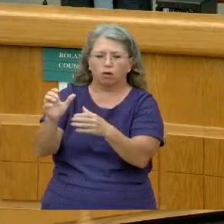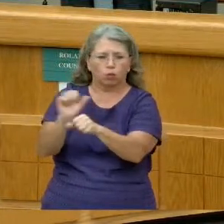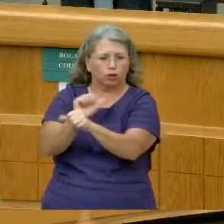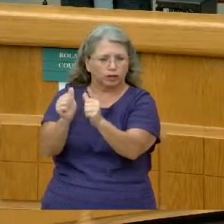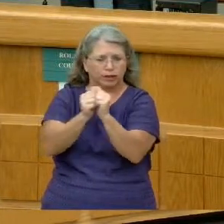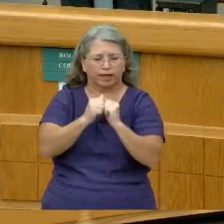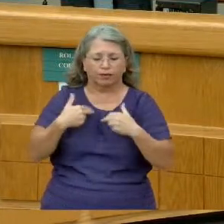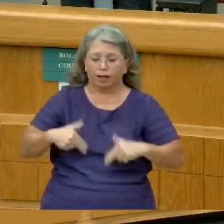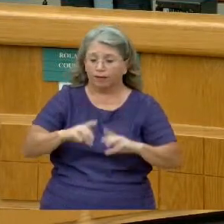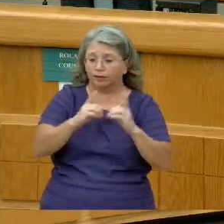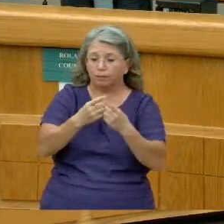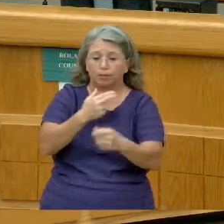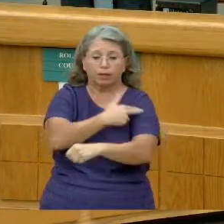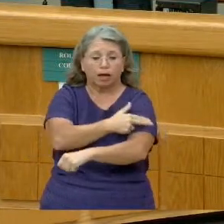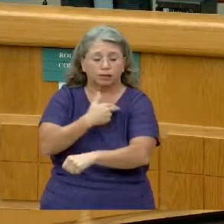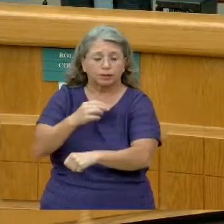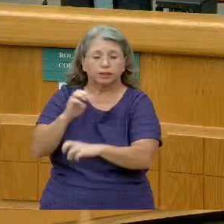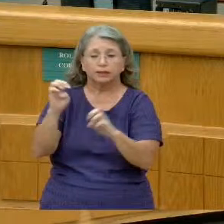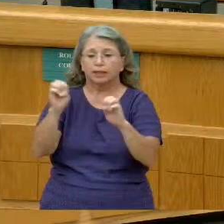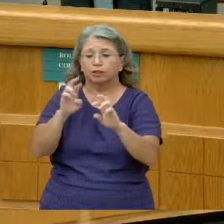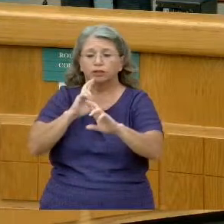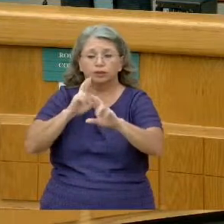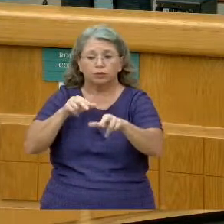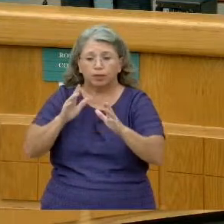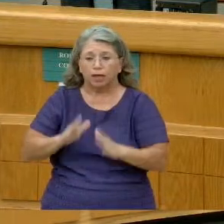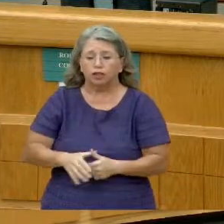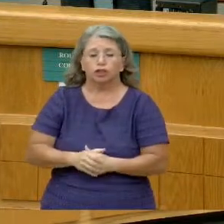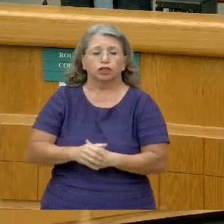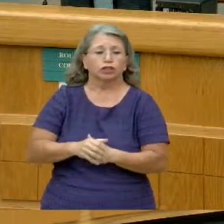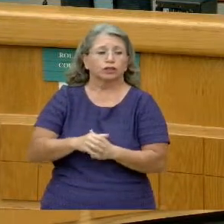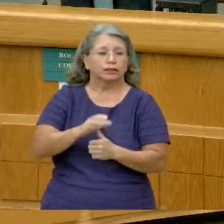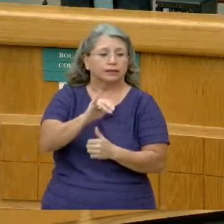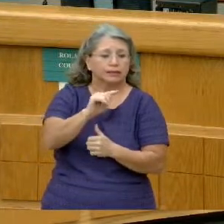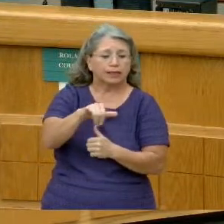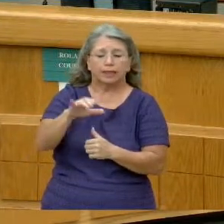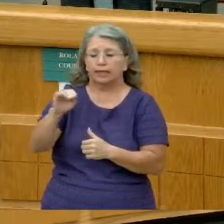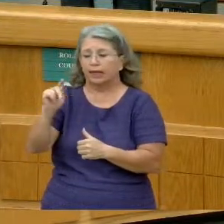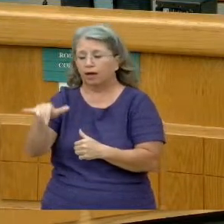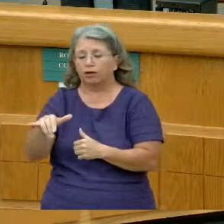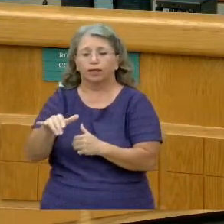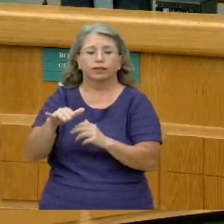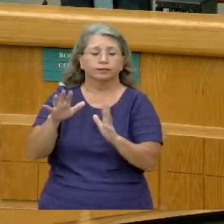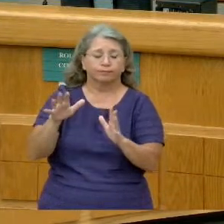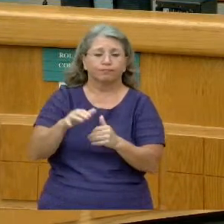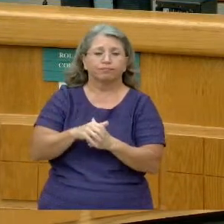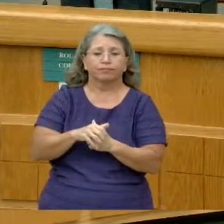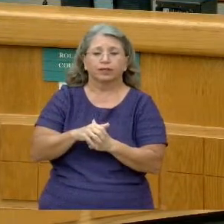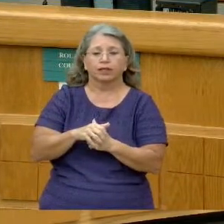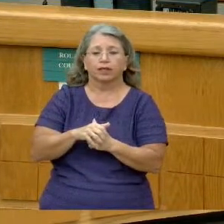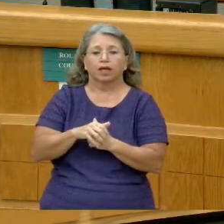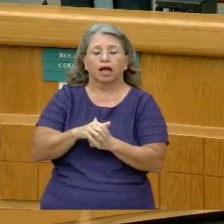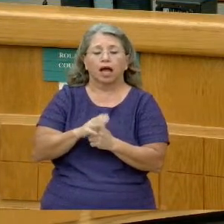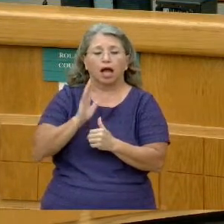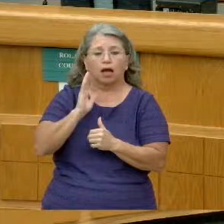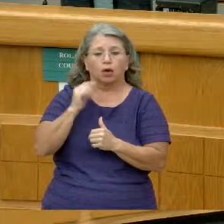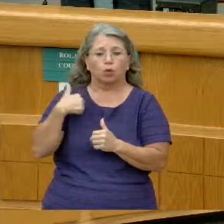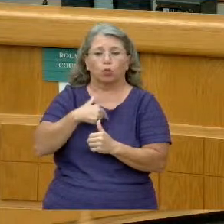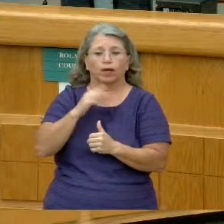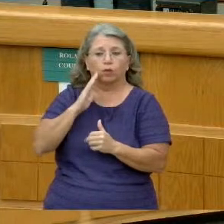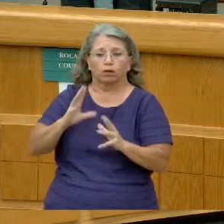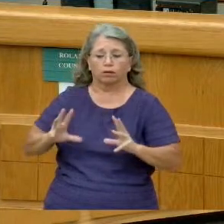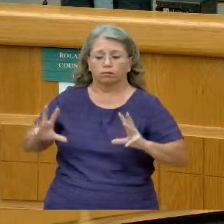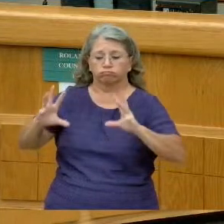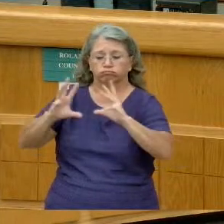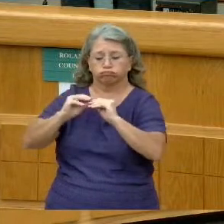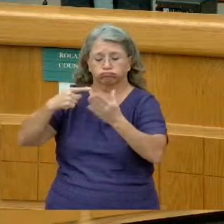hospitals, emergency responders. And I would like to tell you that this will happen very, very